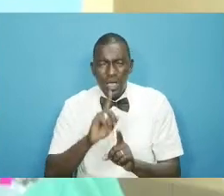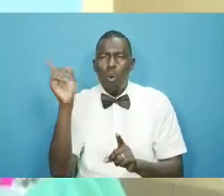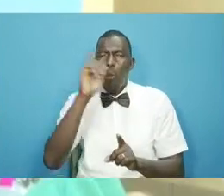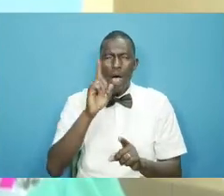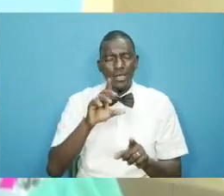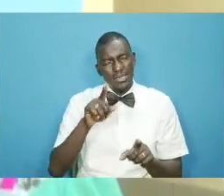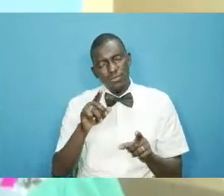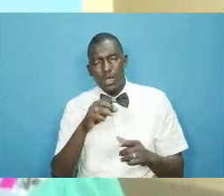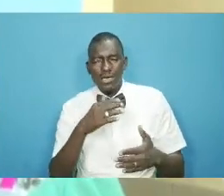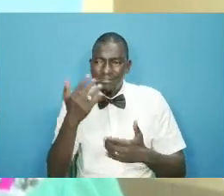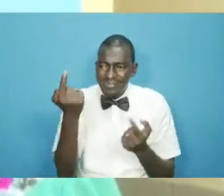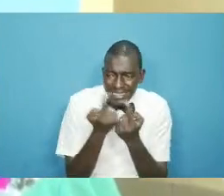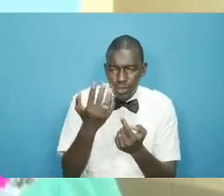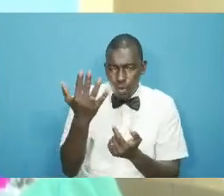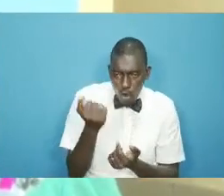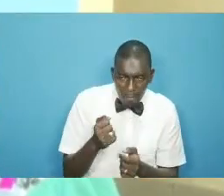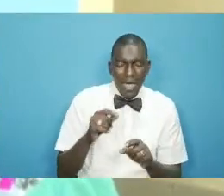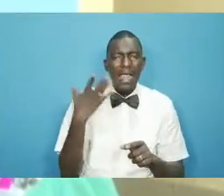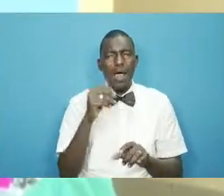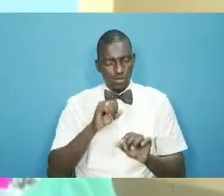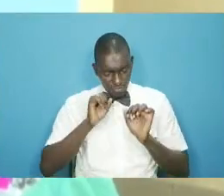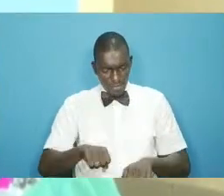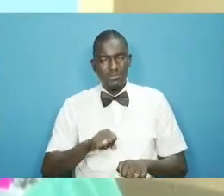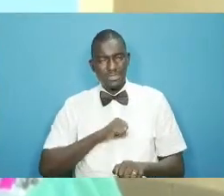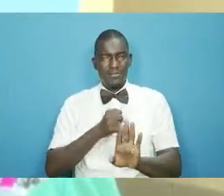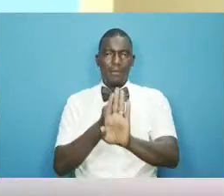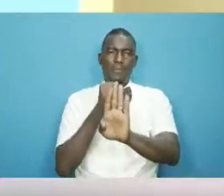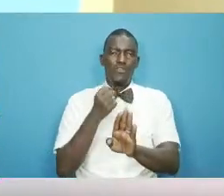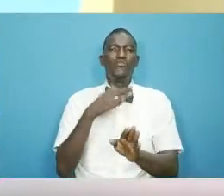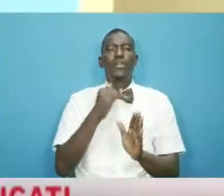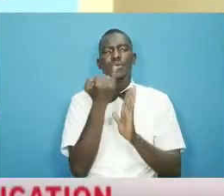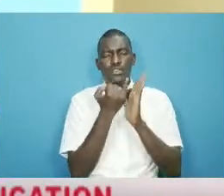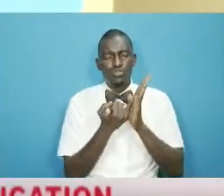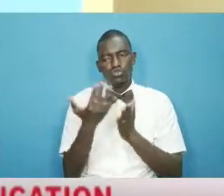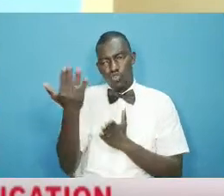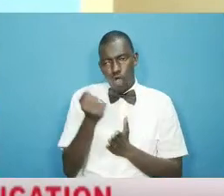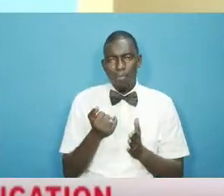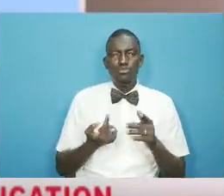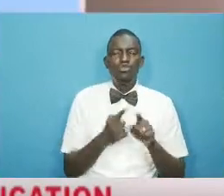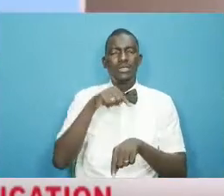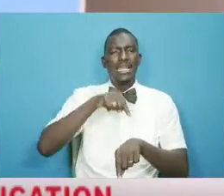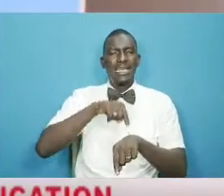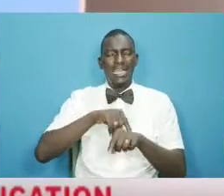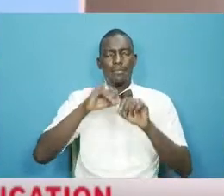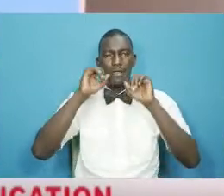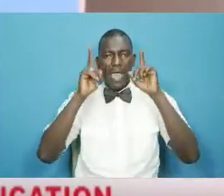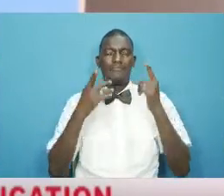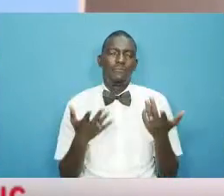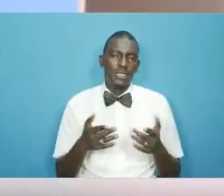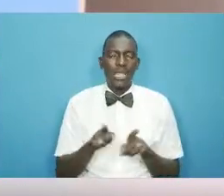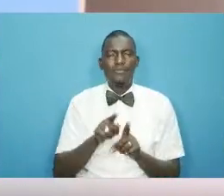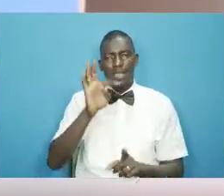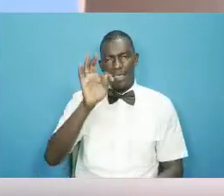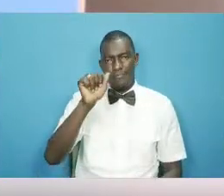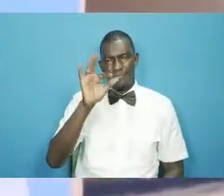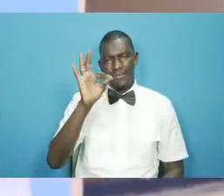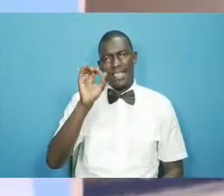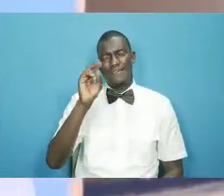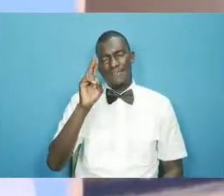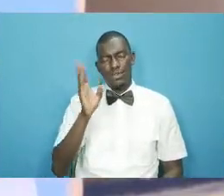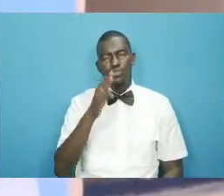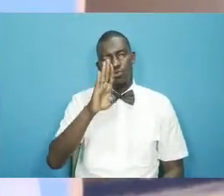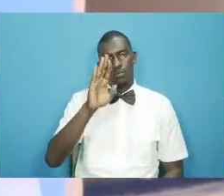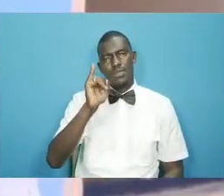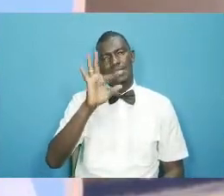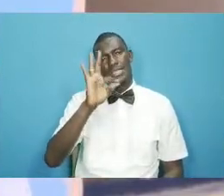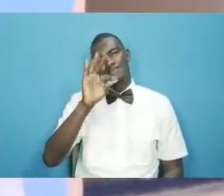does comes in them, and how they can prevent some issues that comes during their adolescent life. Fatou Dali Bite, Principal